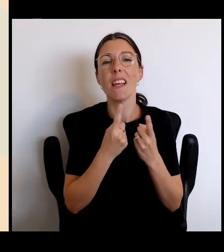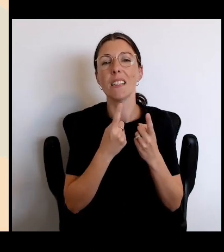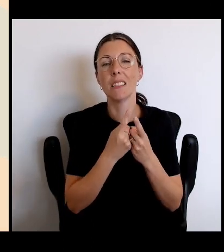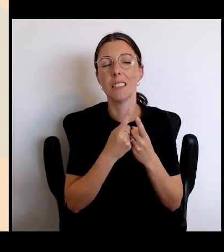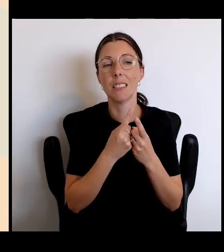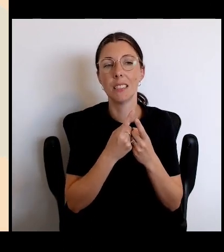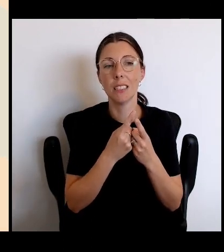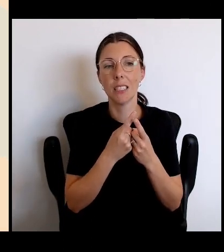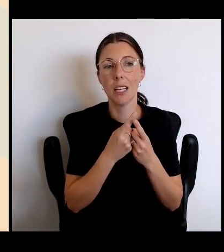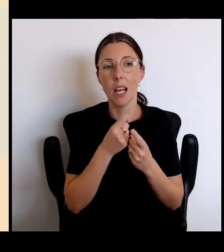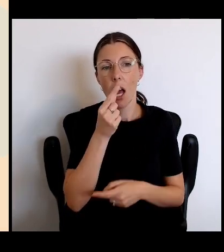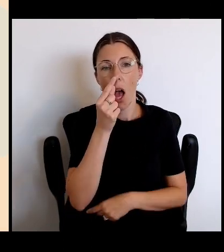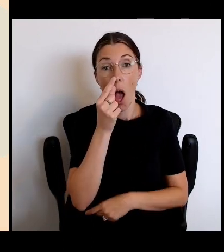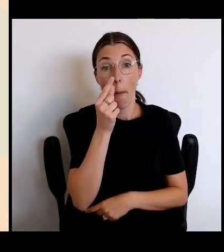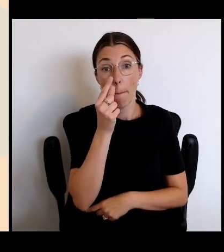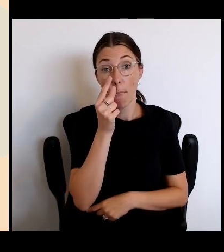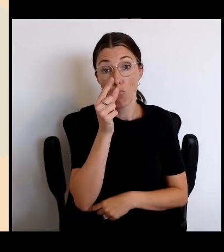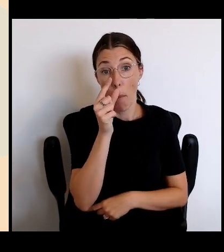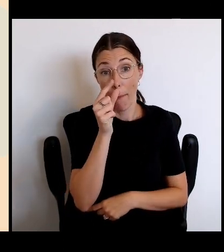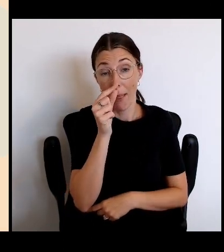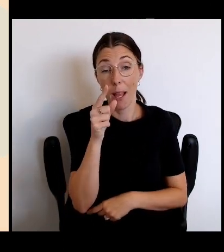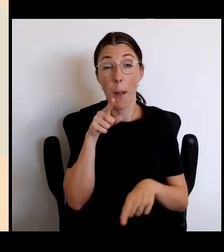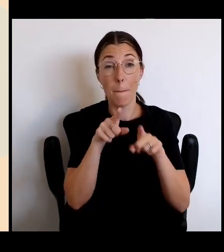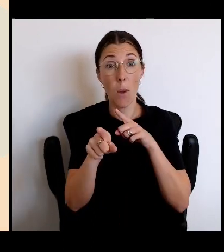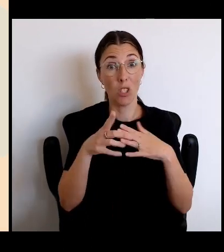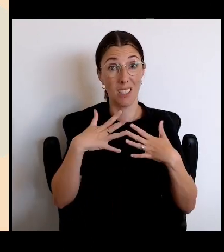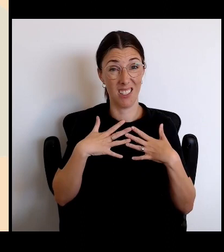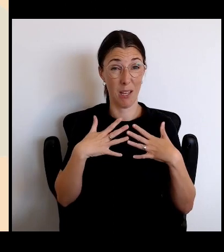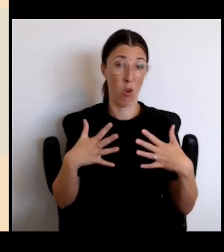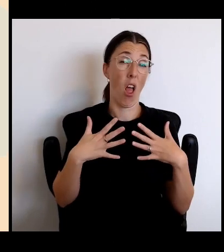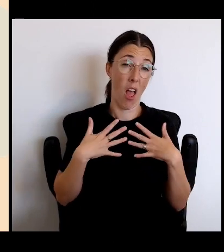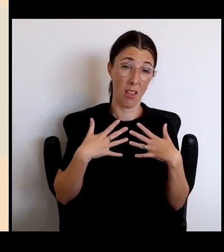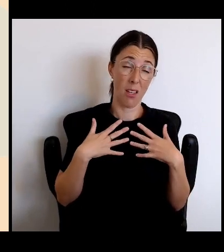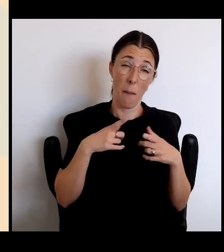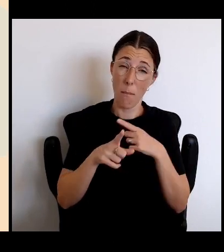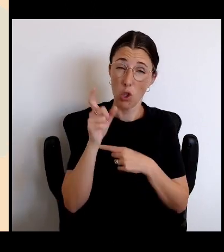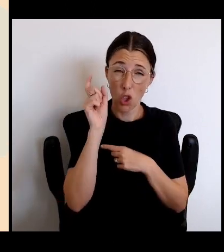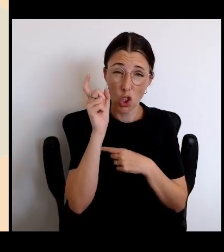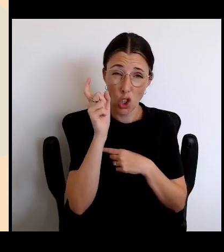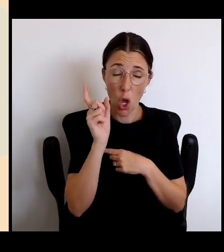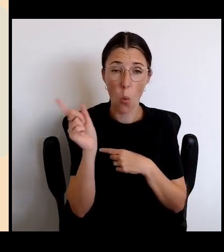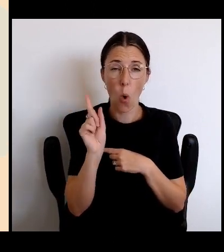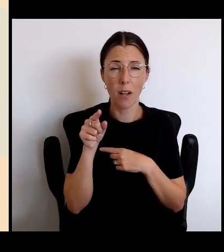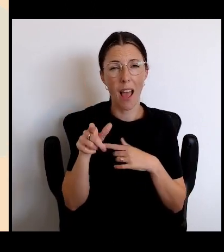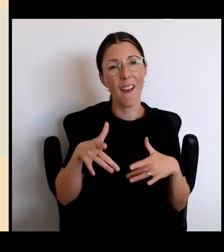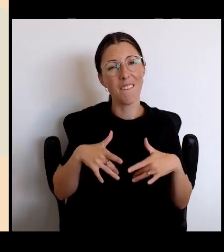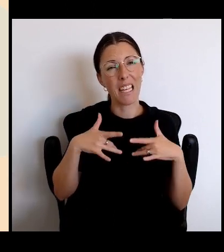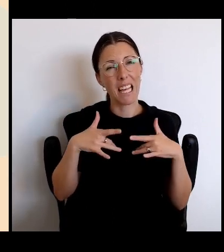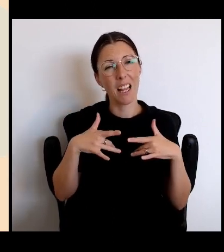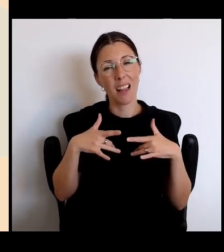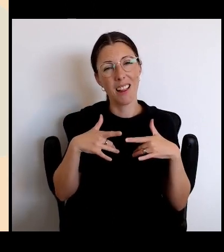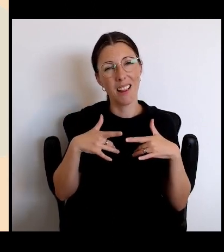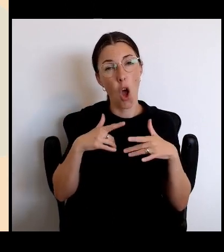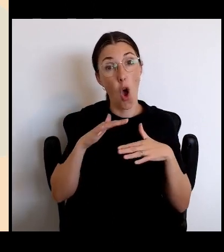me, probably the most surprising and perhaps concerning was this overriding sense of control that a lot